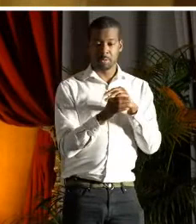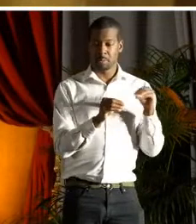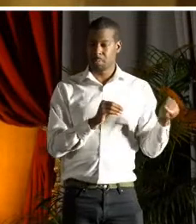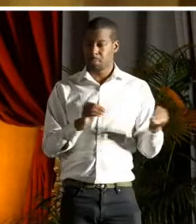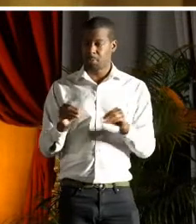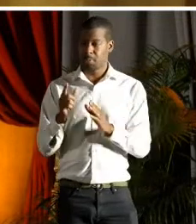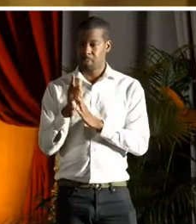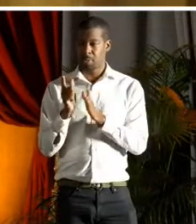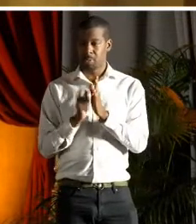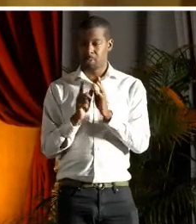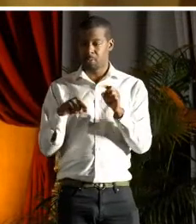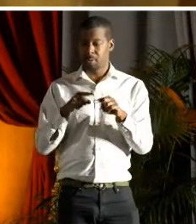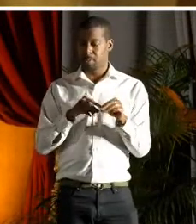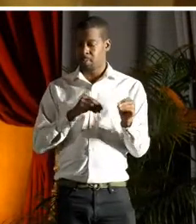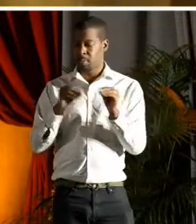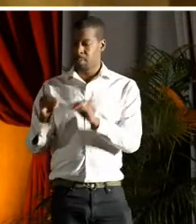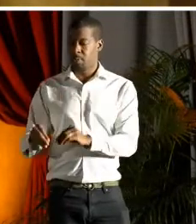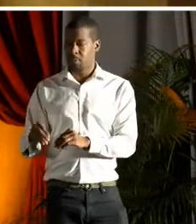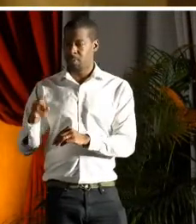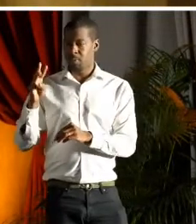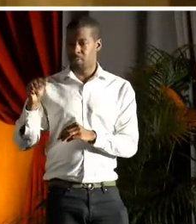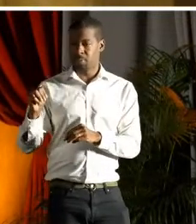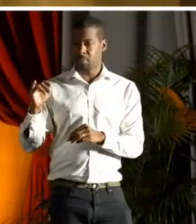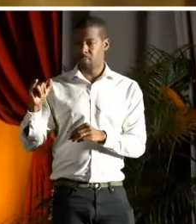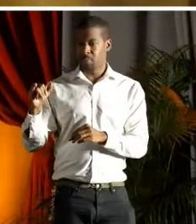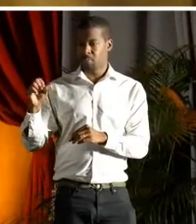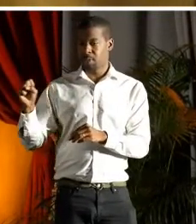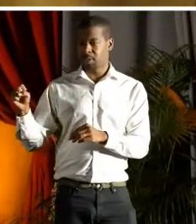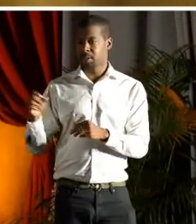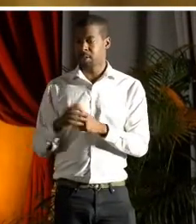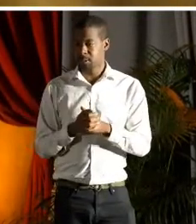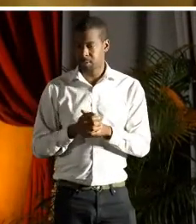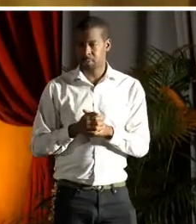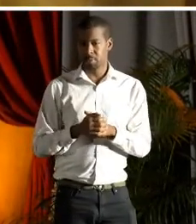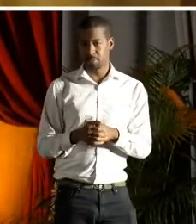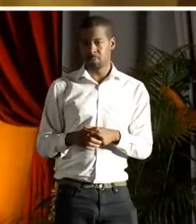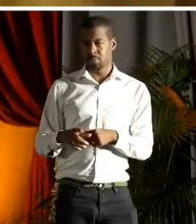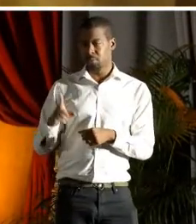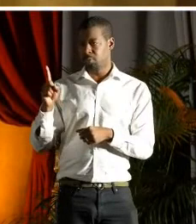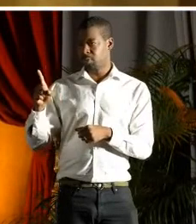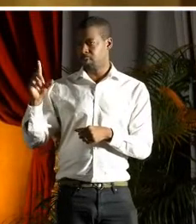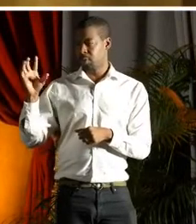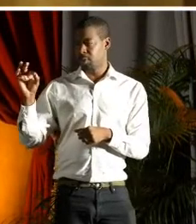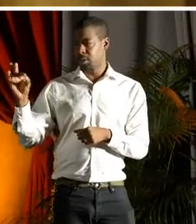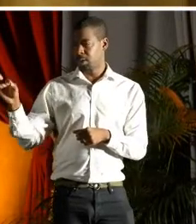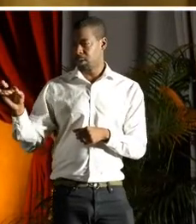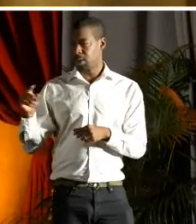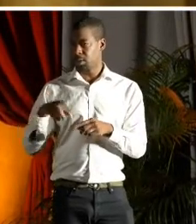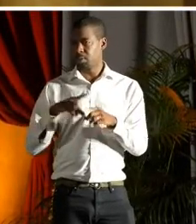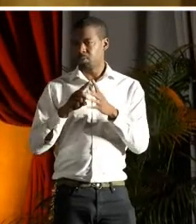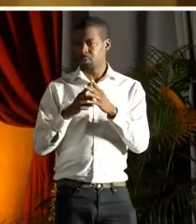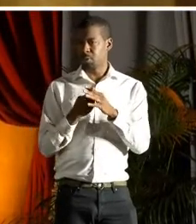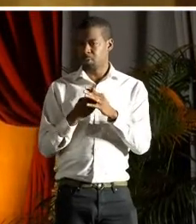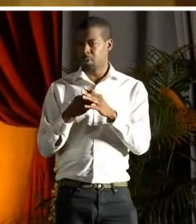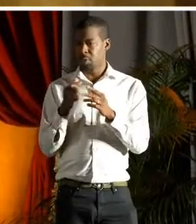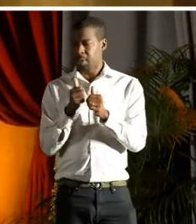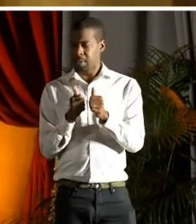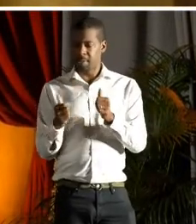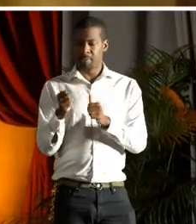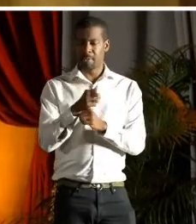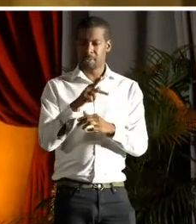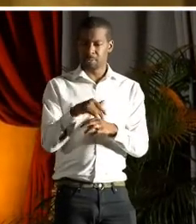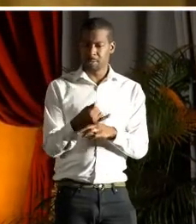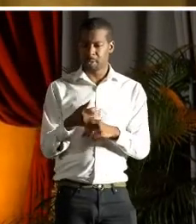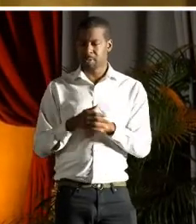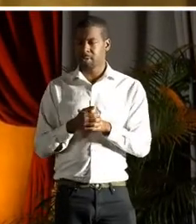went to Mississippi. And that was in 1999 when we started Advancement Project. And we started Advancement Project with